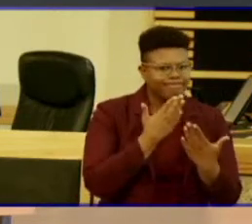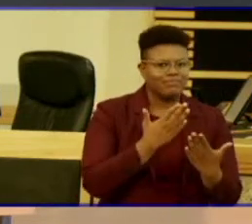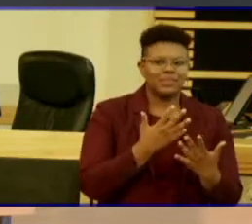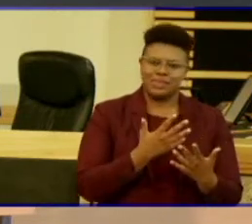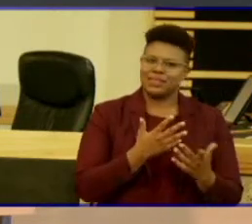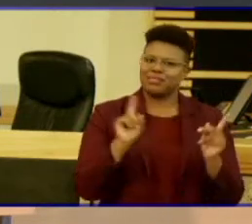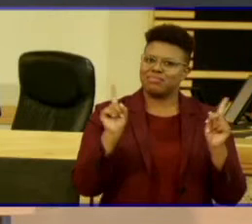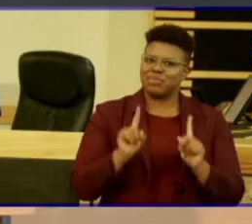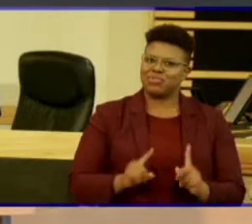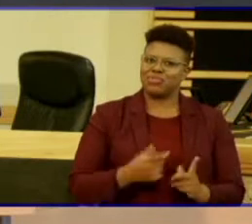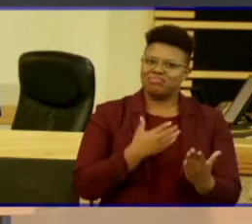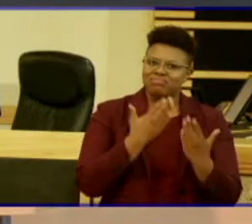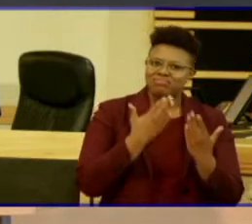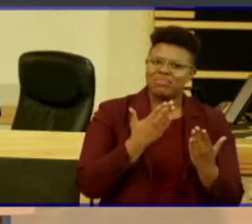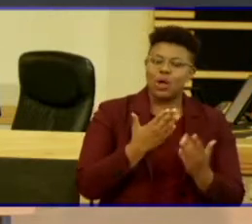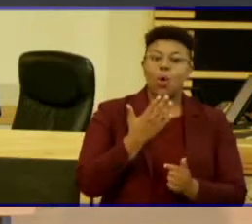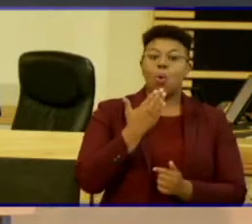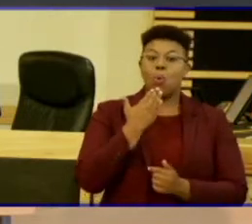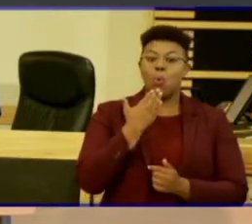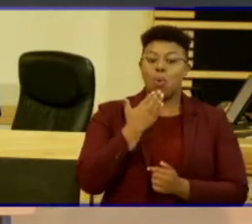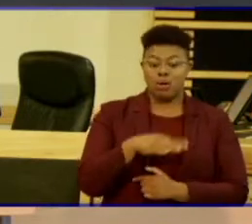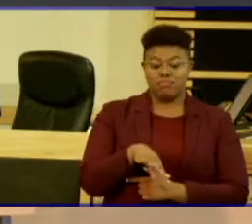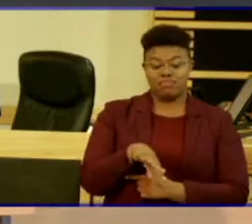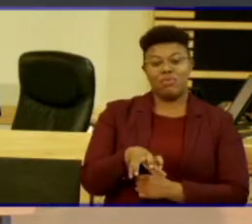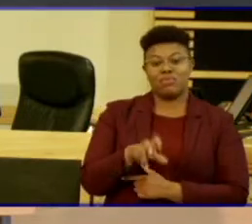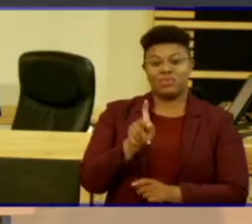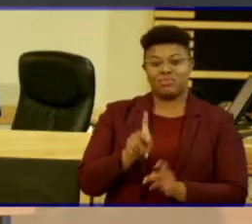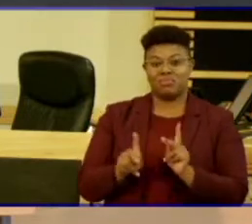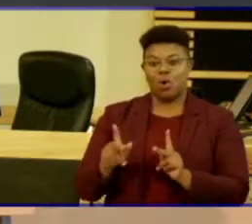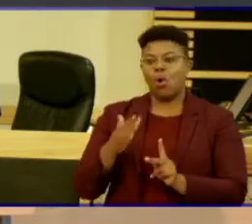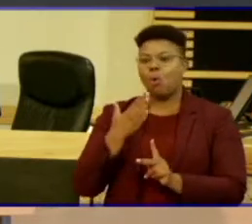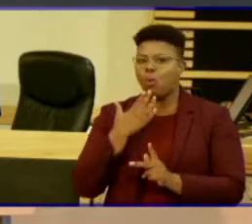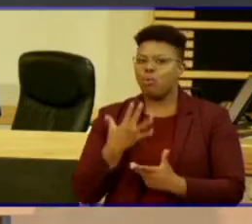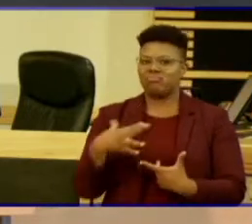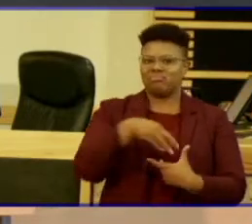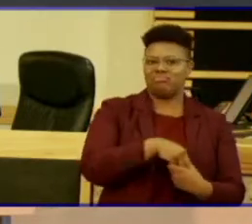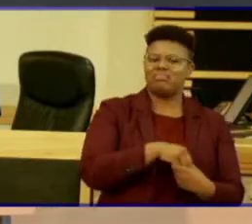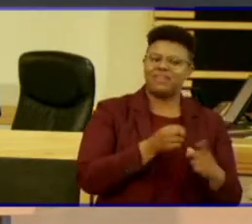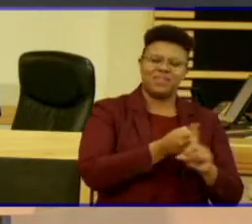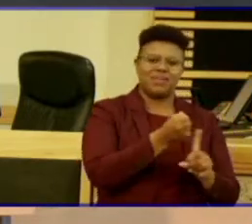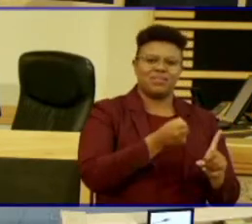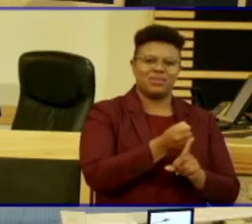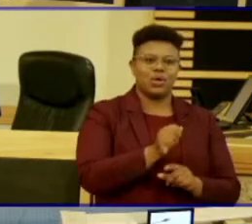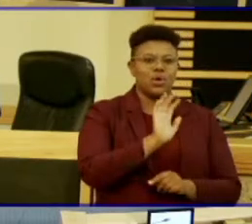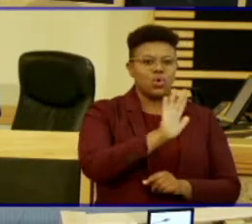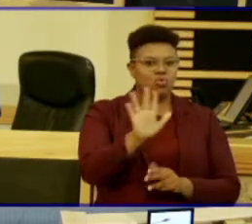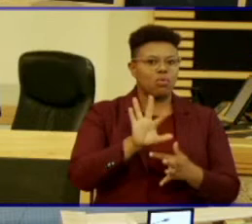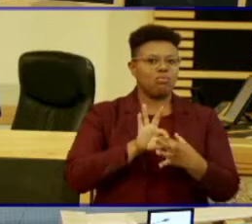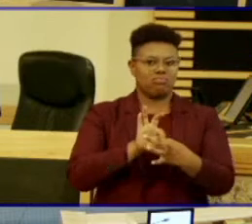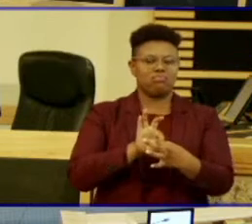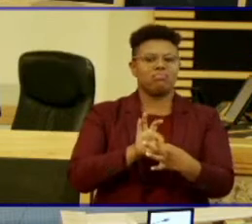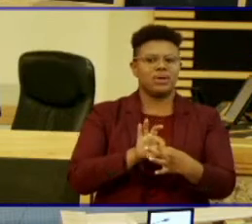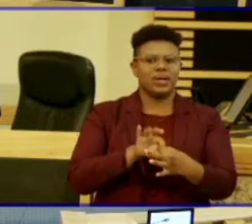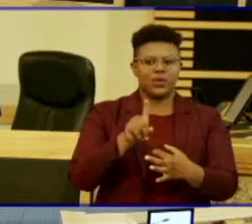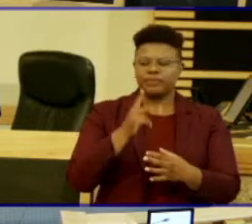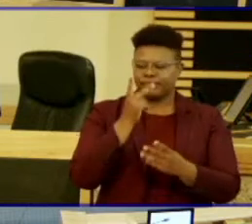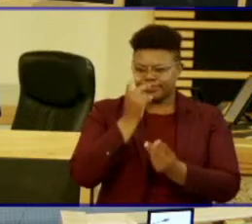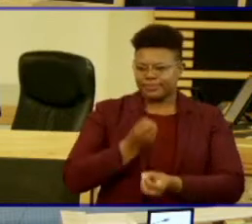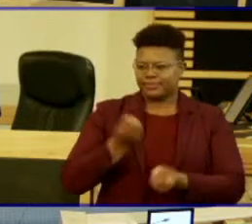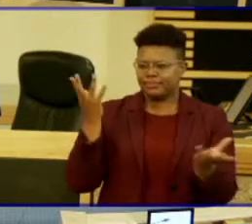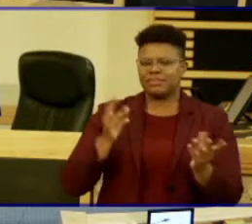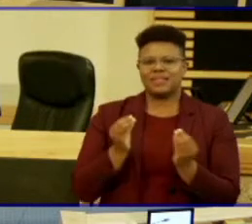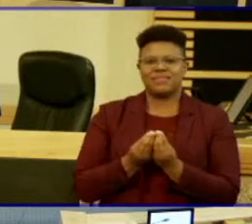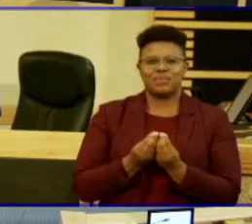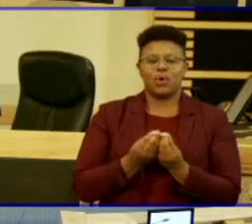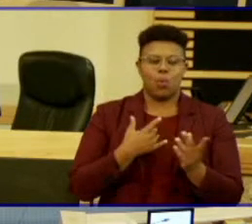province for playing their part in the fight against the pandemic. It is through your cooperation and sacrifices that we